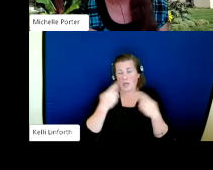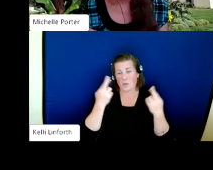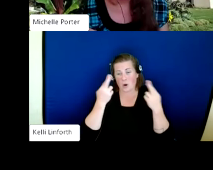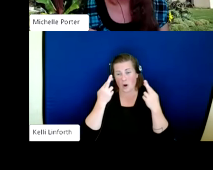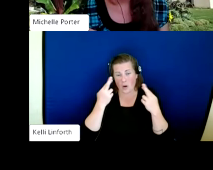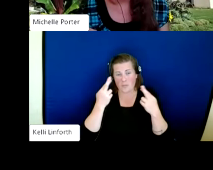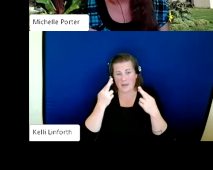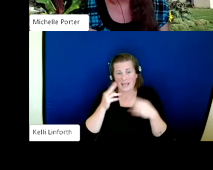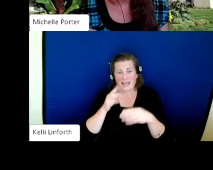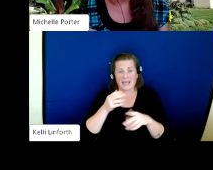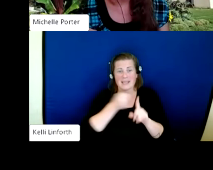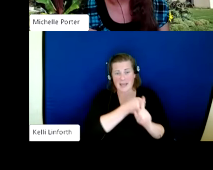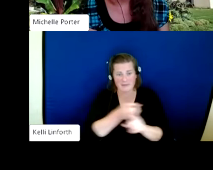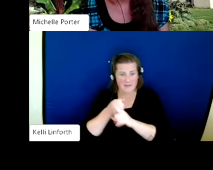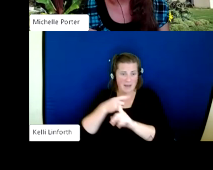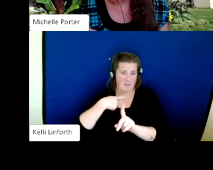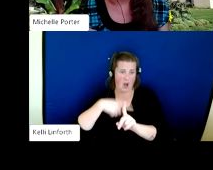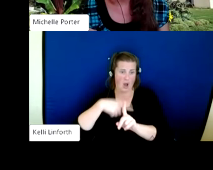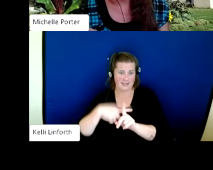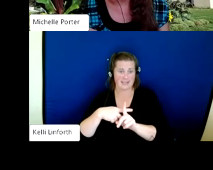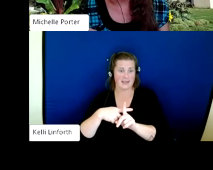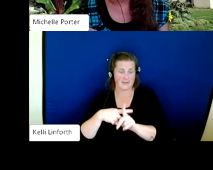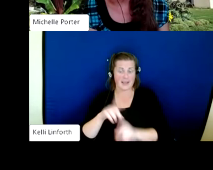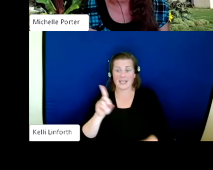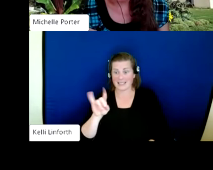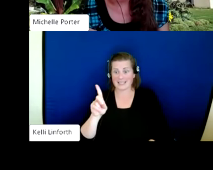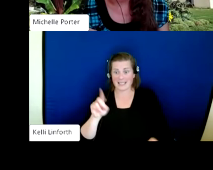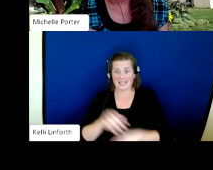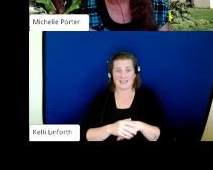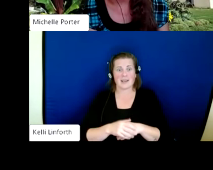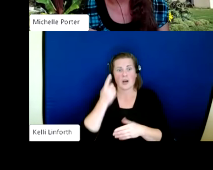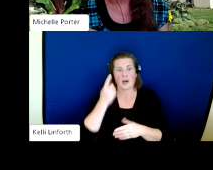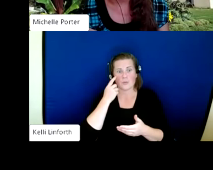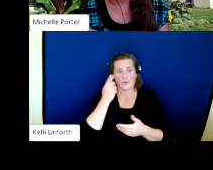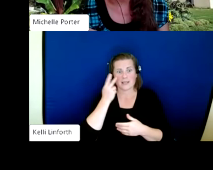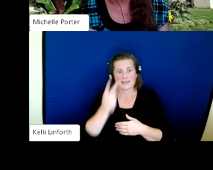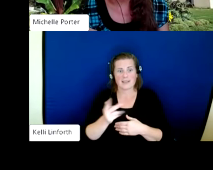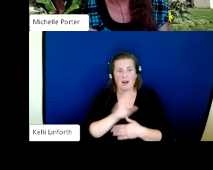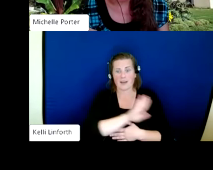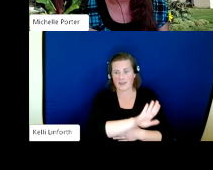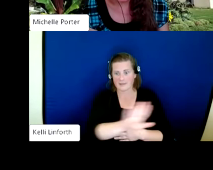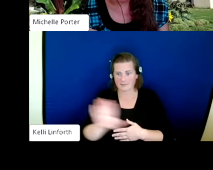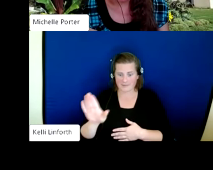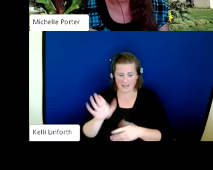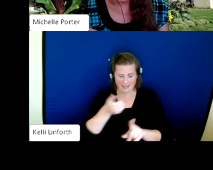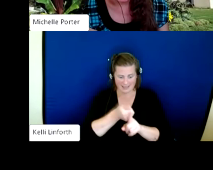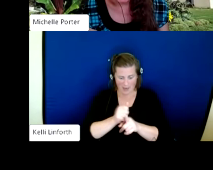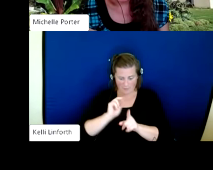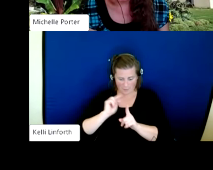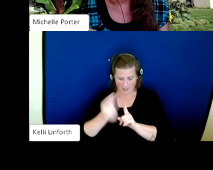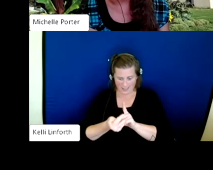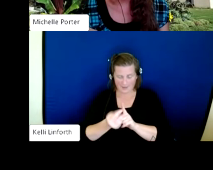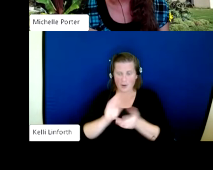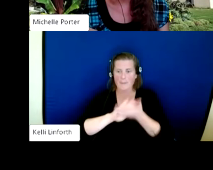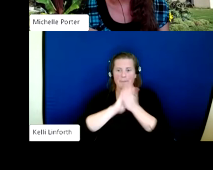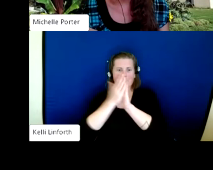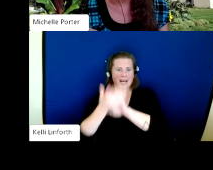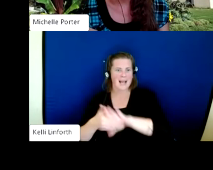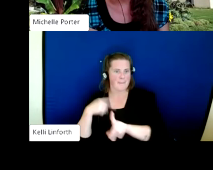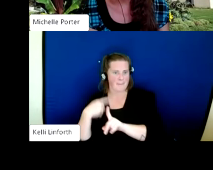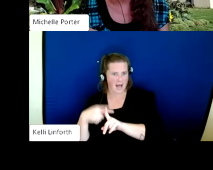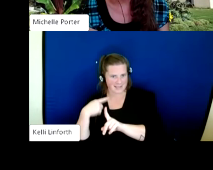ageism. So we found that their self-perceptions of aging became more positive. we also found